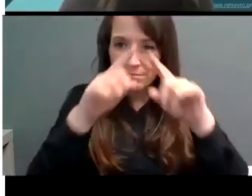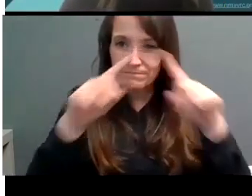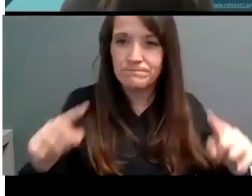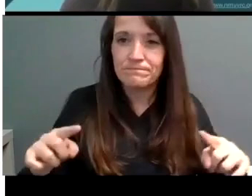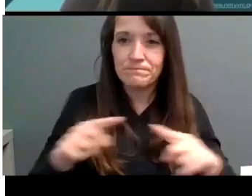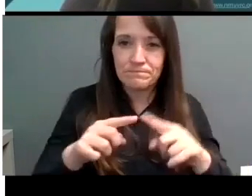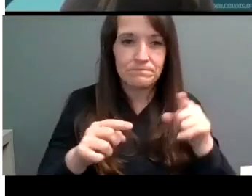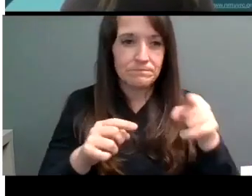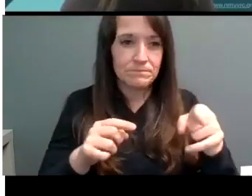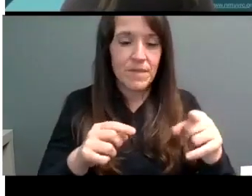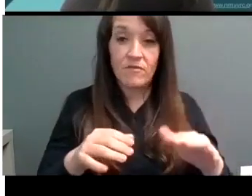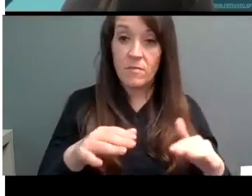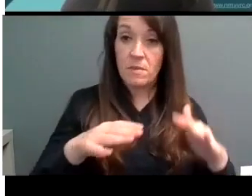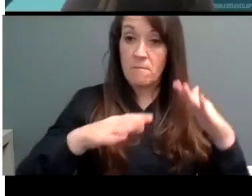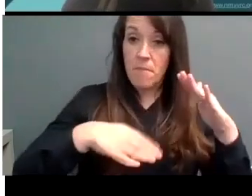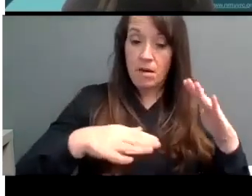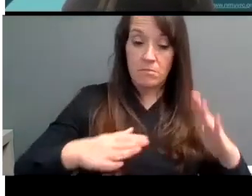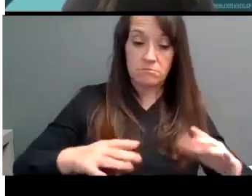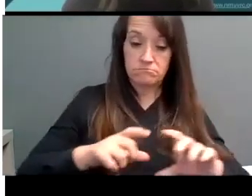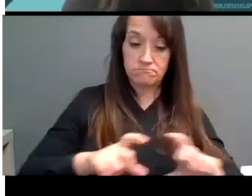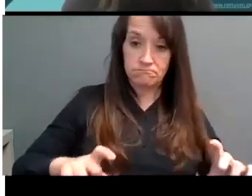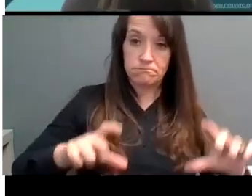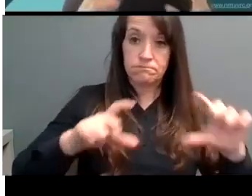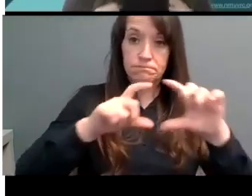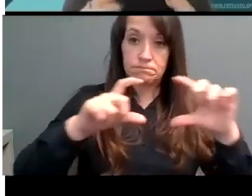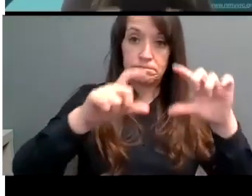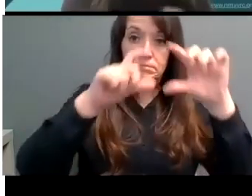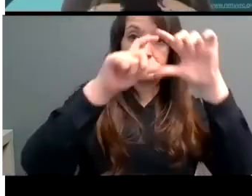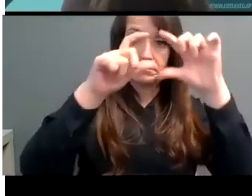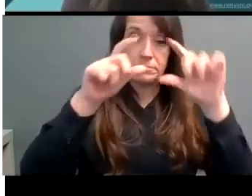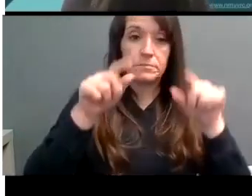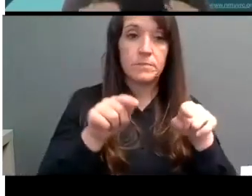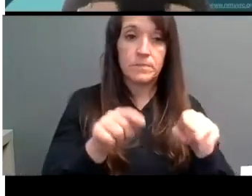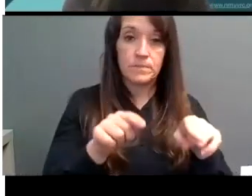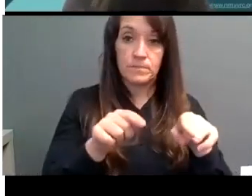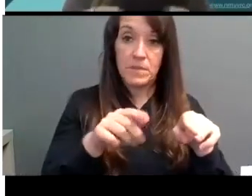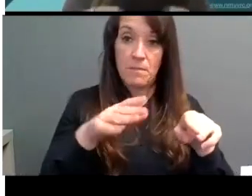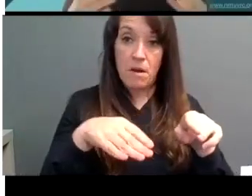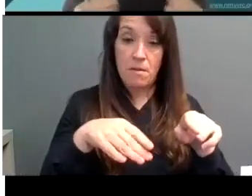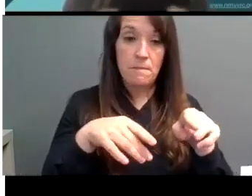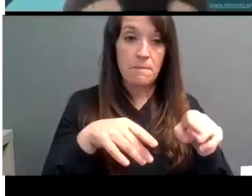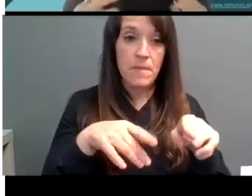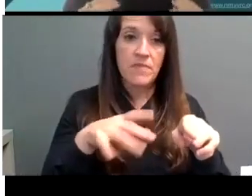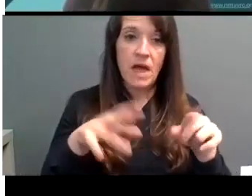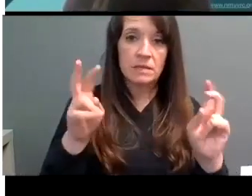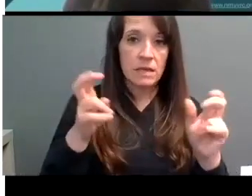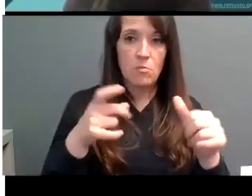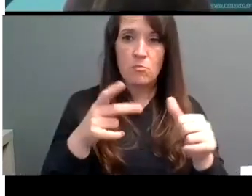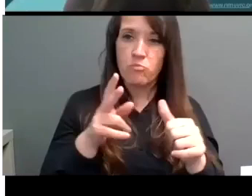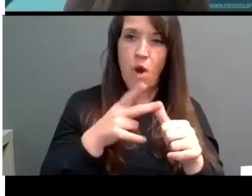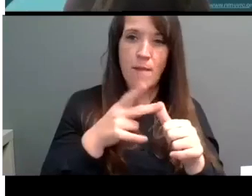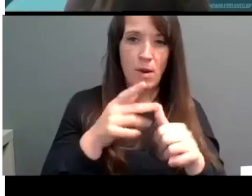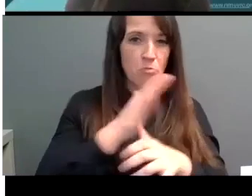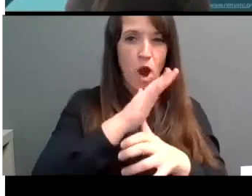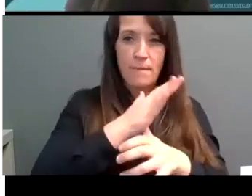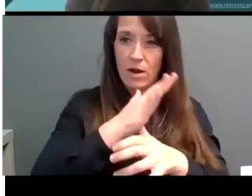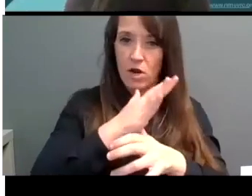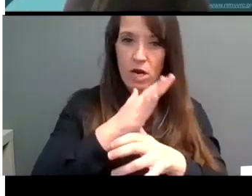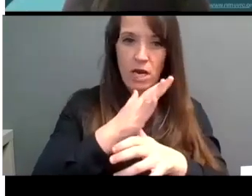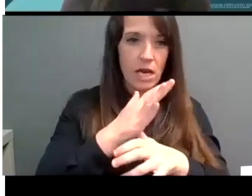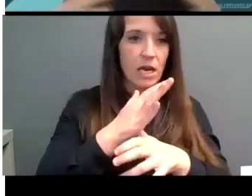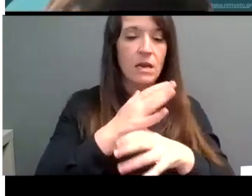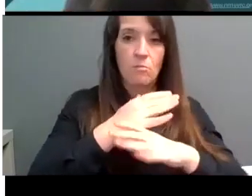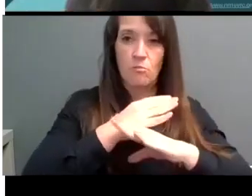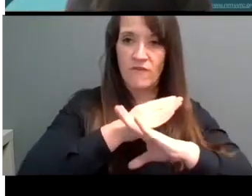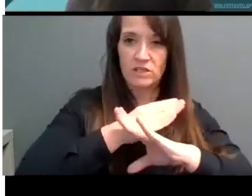this all the way from the bottom up to the top. So really, down here at the bottom, we consider this primary prevention. And this would be